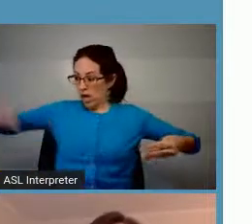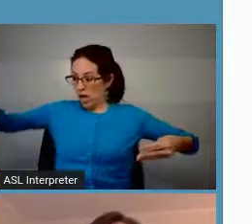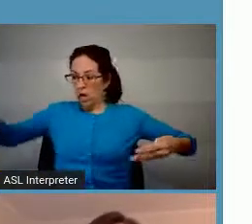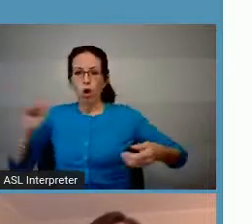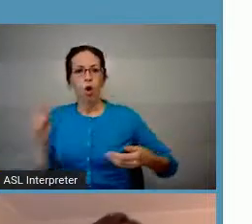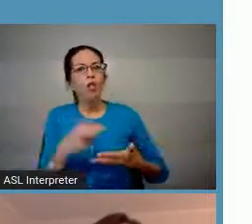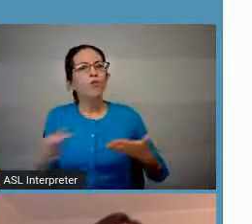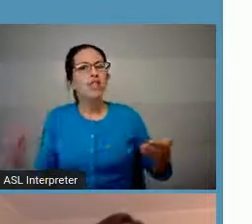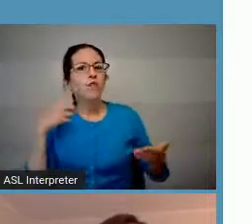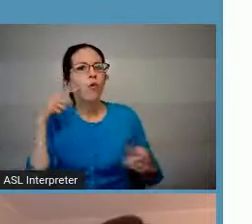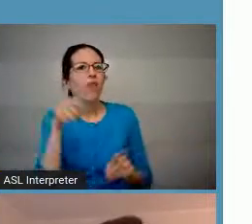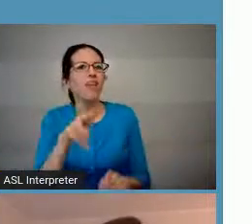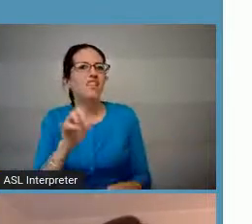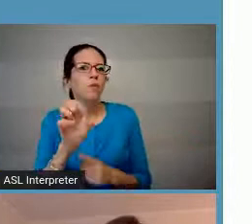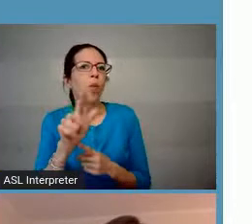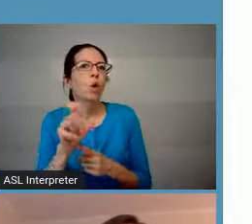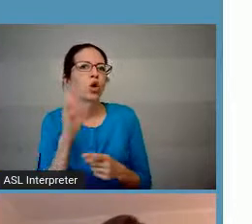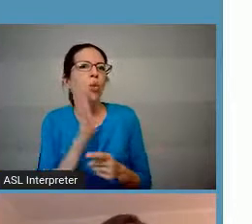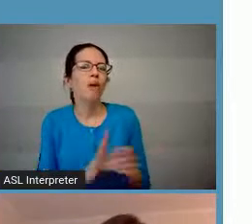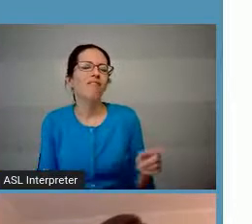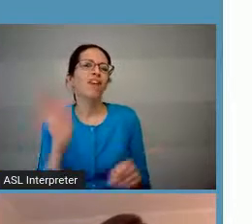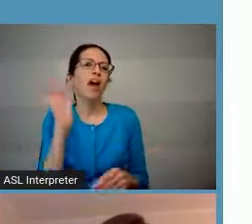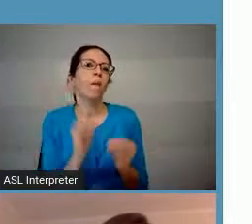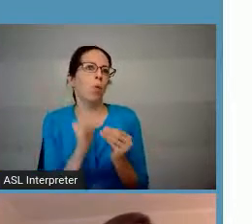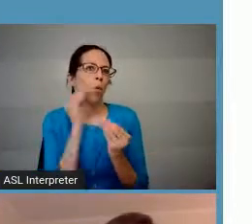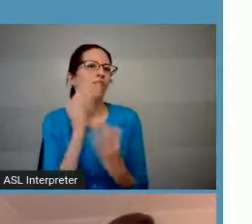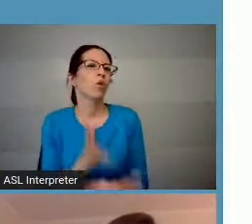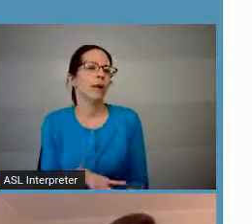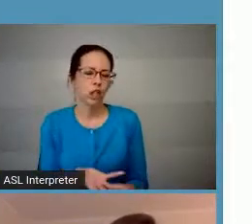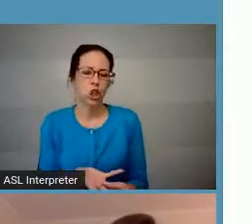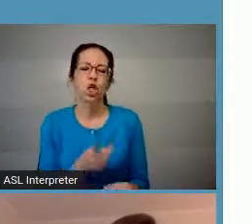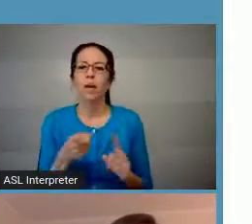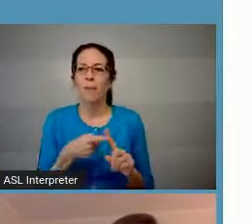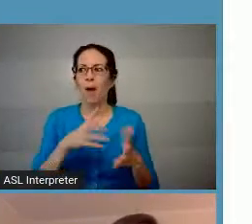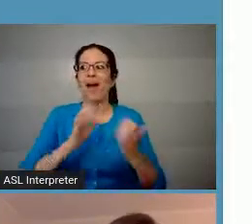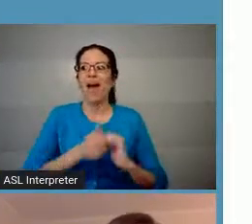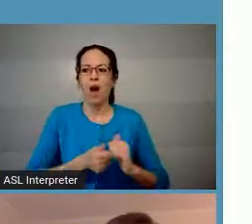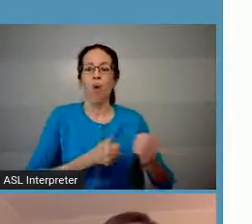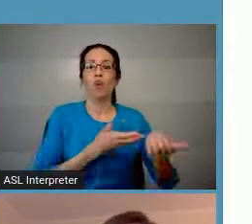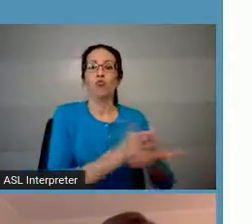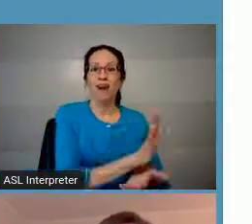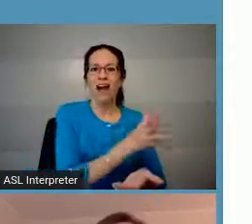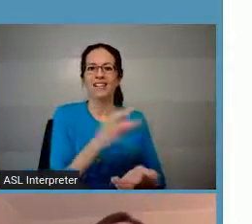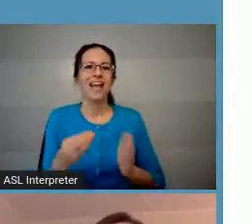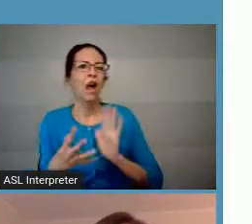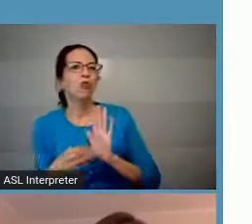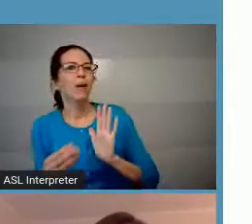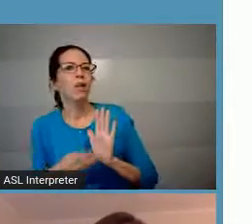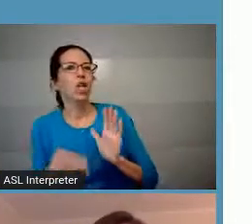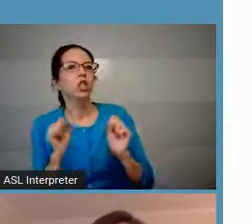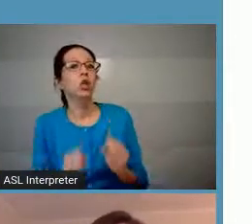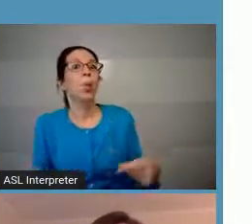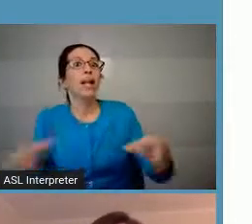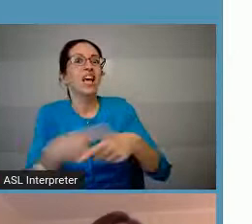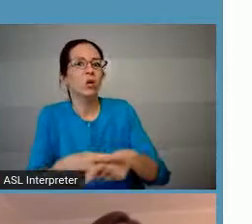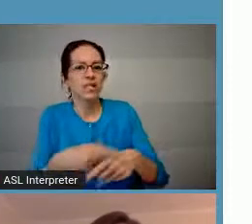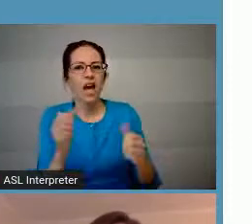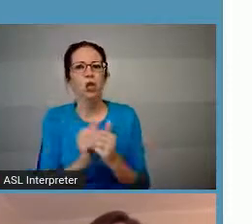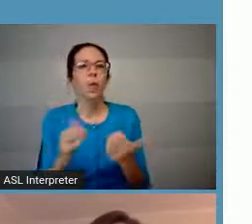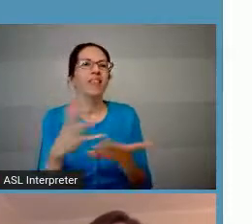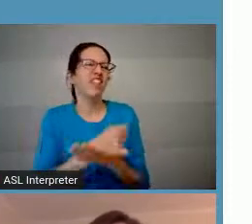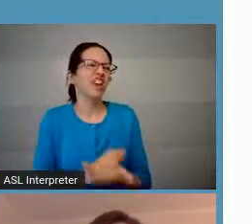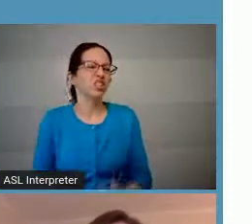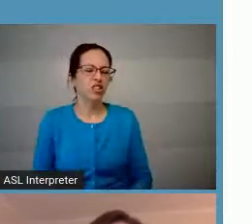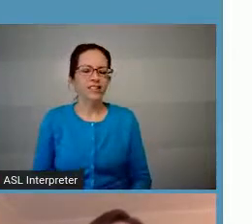find some stuff that I put in there that can help you find more information about how rights and reproductions may intersect with your collections and your digital